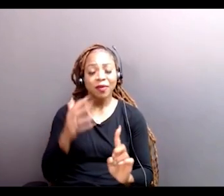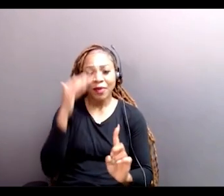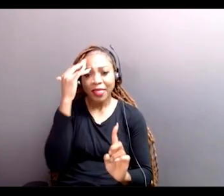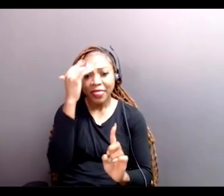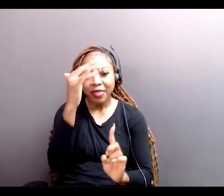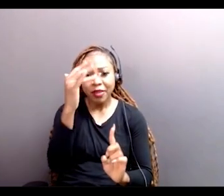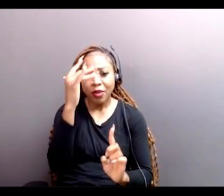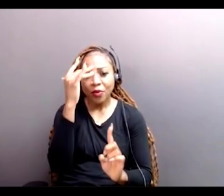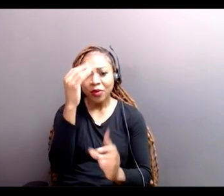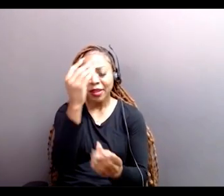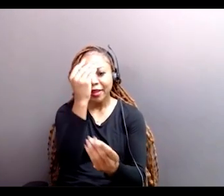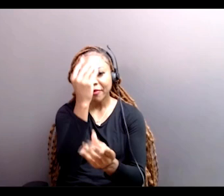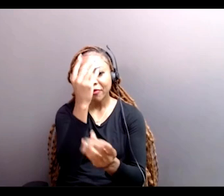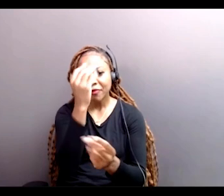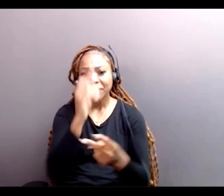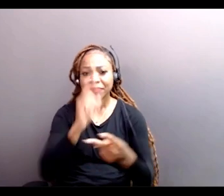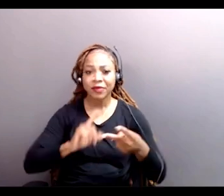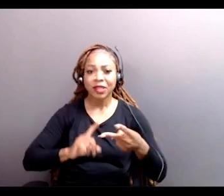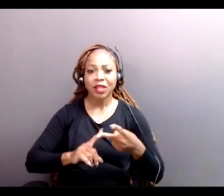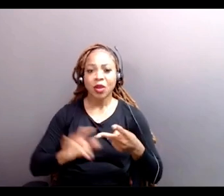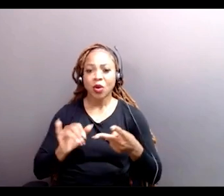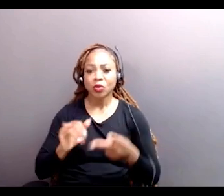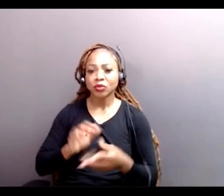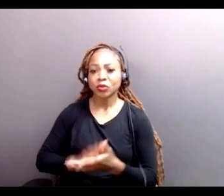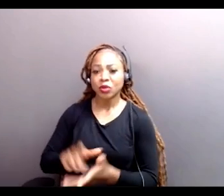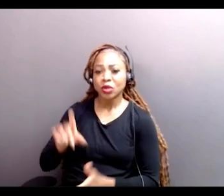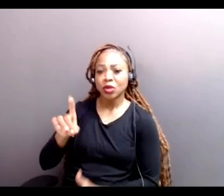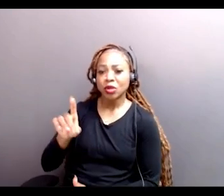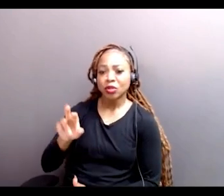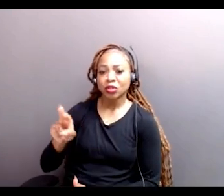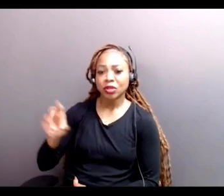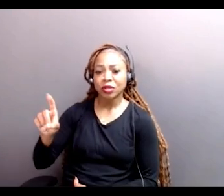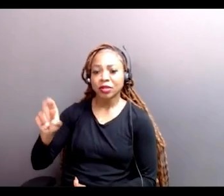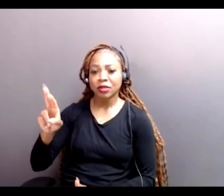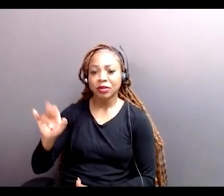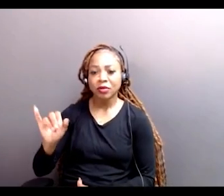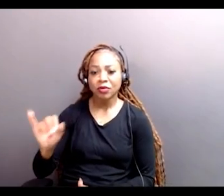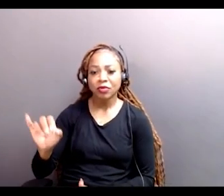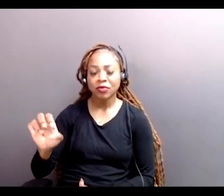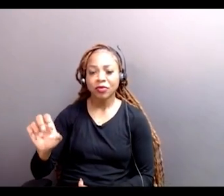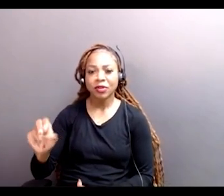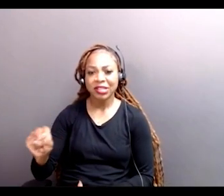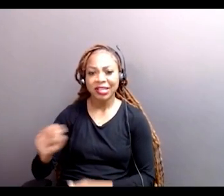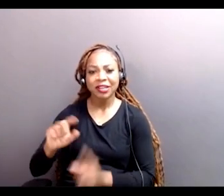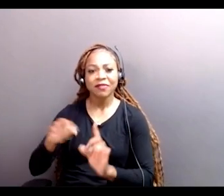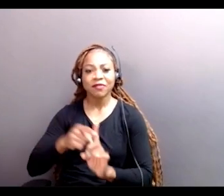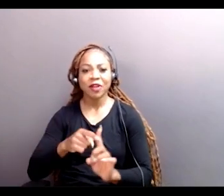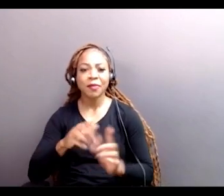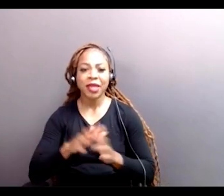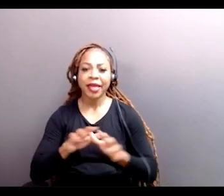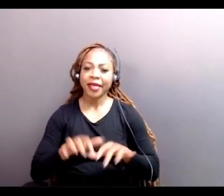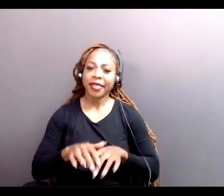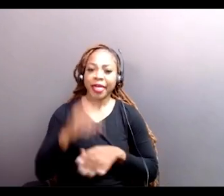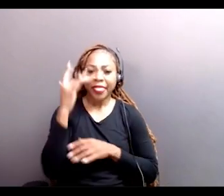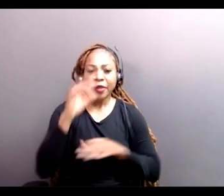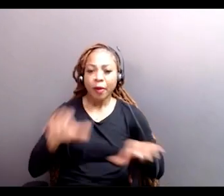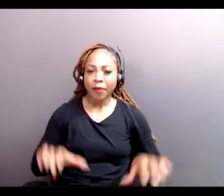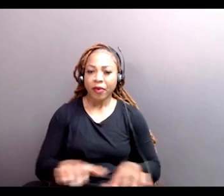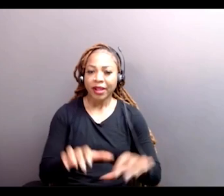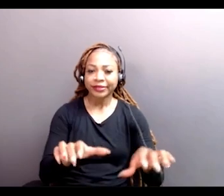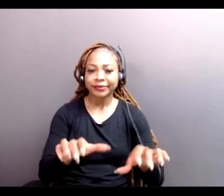theory informed. And I really love what you were saying, Dr. Dryden, about theory as a community practice. So theory not as this,